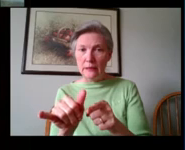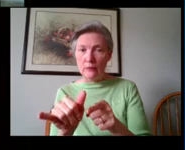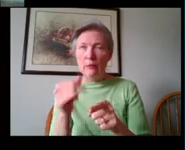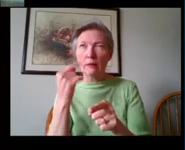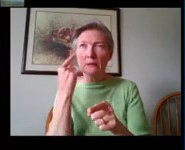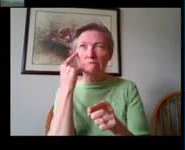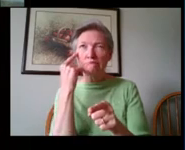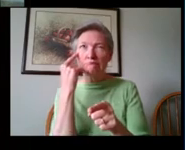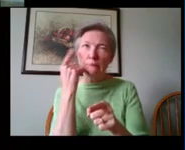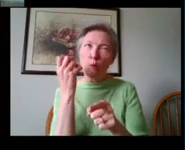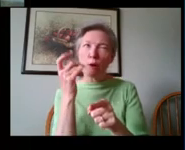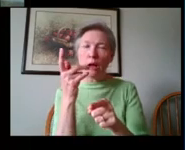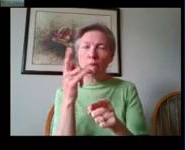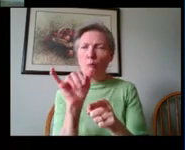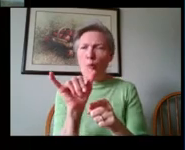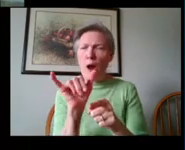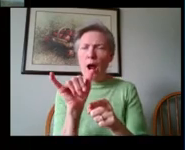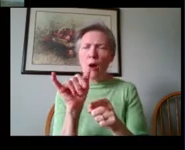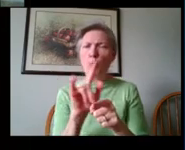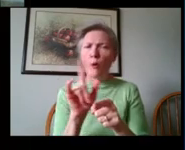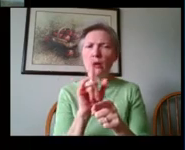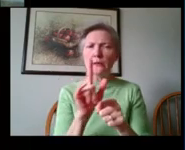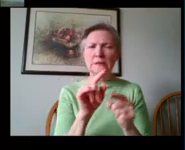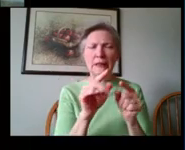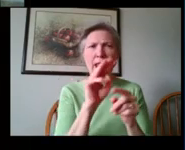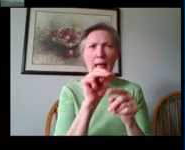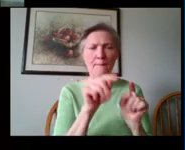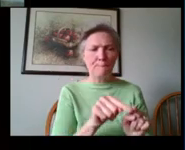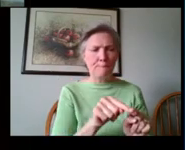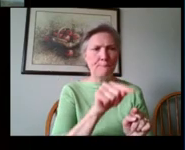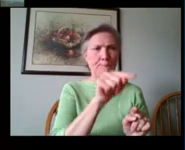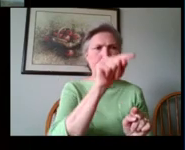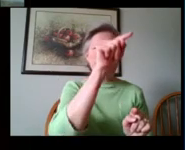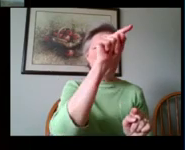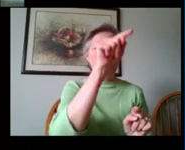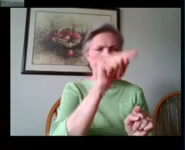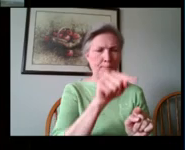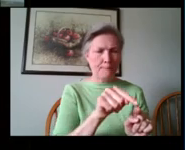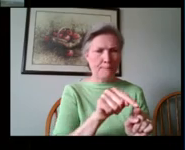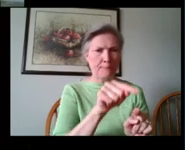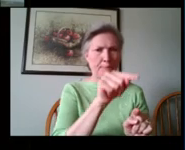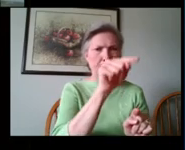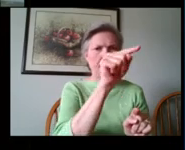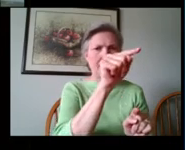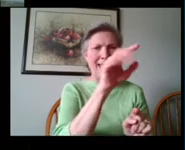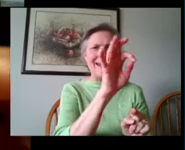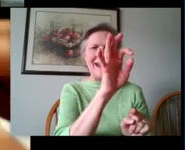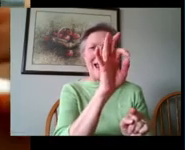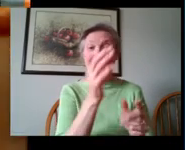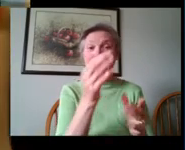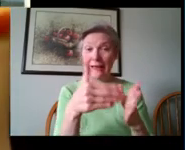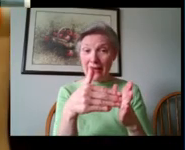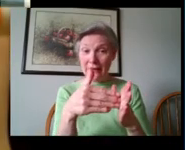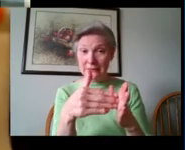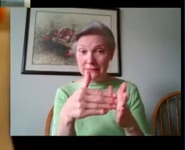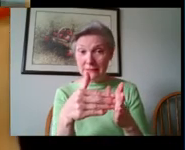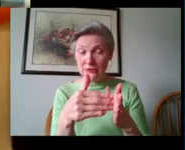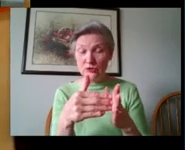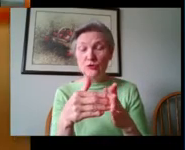all right, well, up on my y-axis, where does that M cross my y-axis? And it crosses at 9 again. So